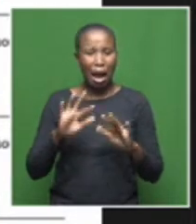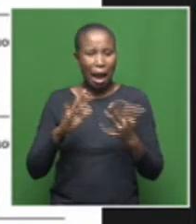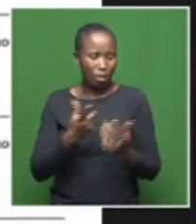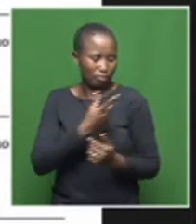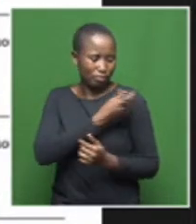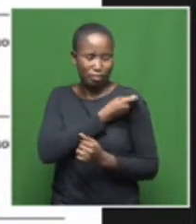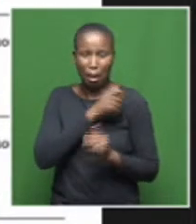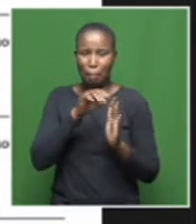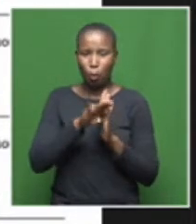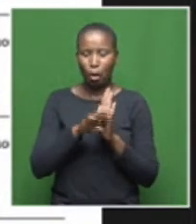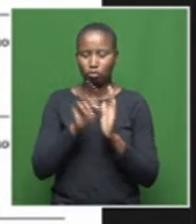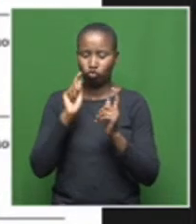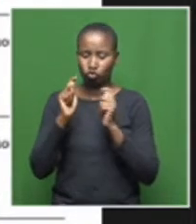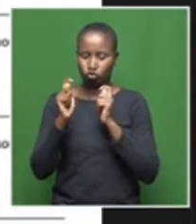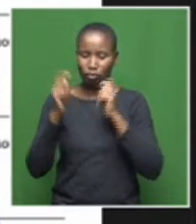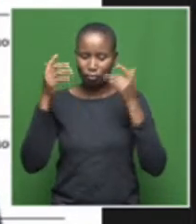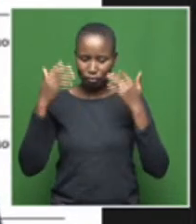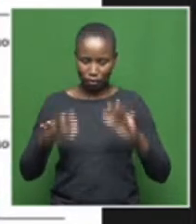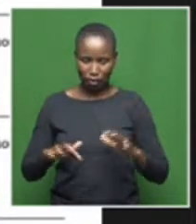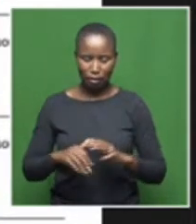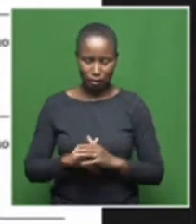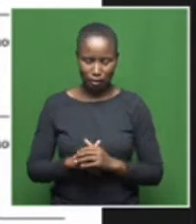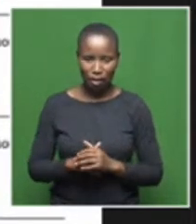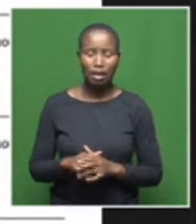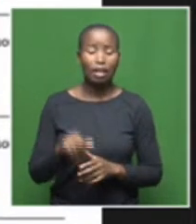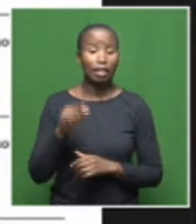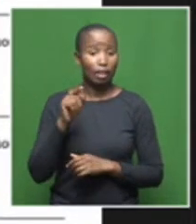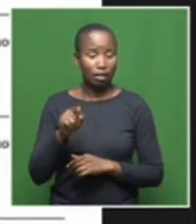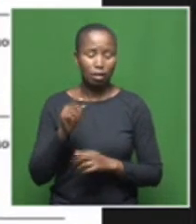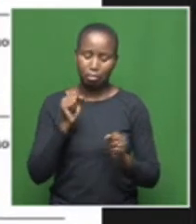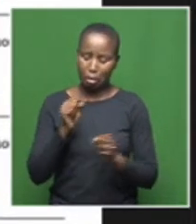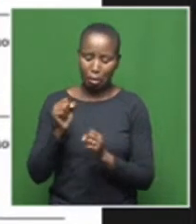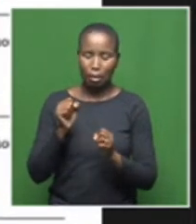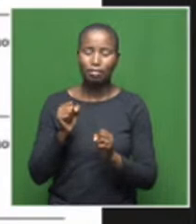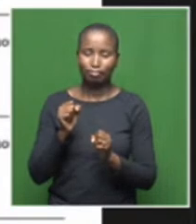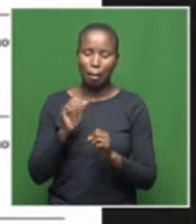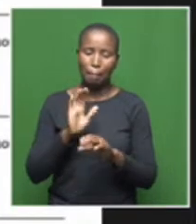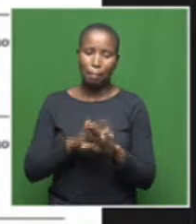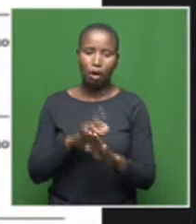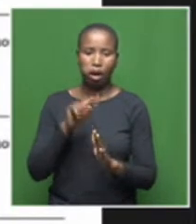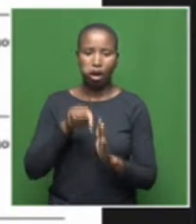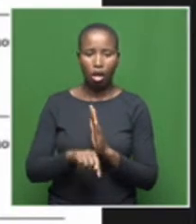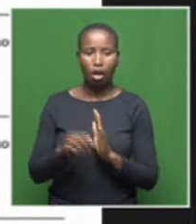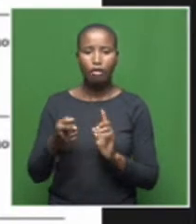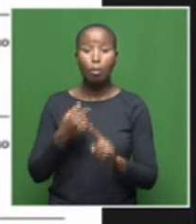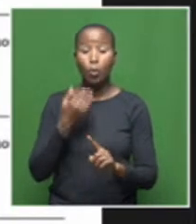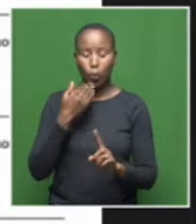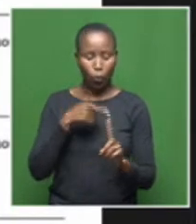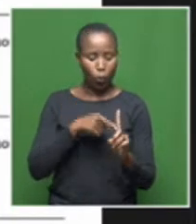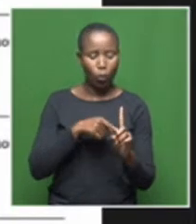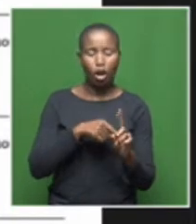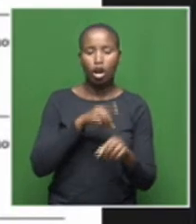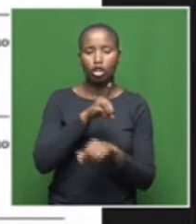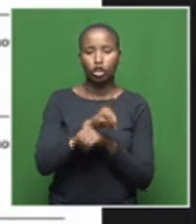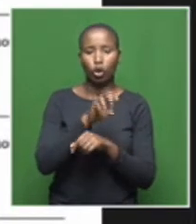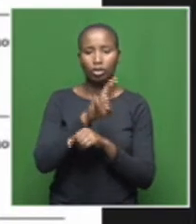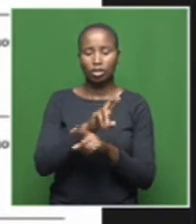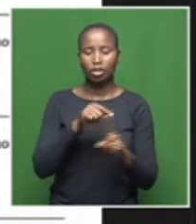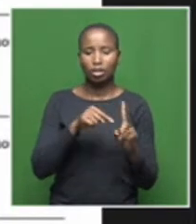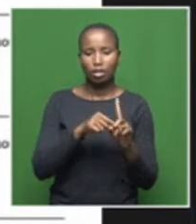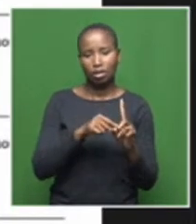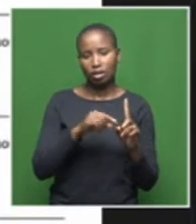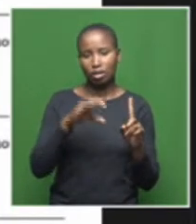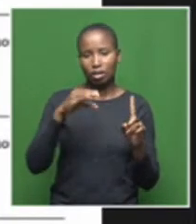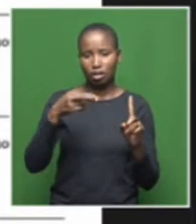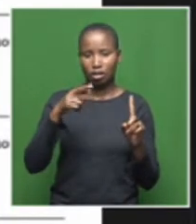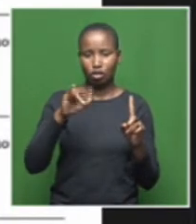program, which we will speak to later this morning. Dr. Chris will give a lot more on the changes with